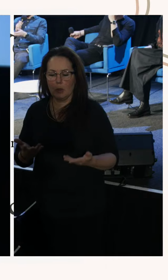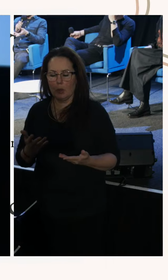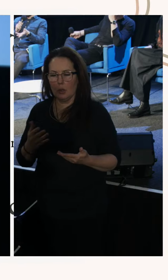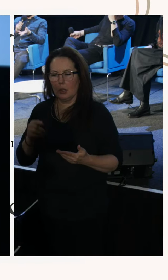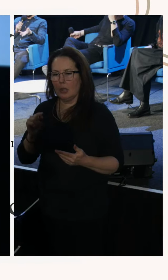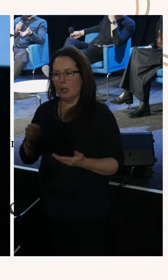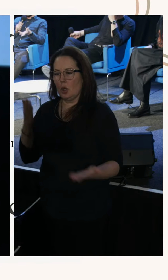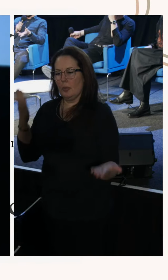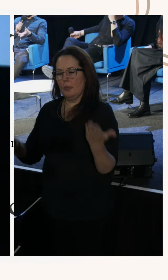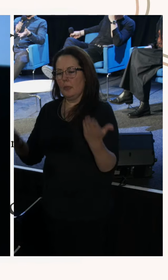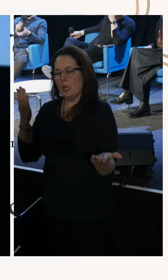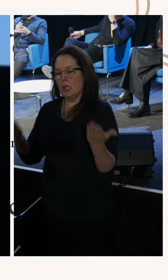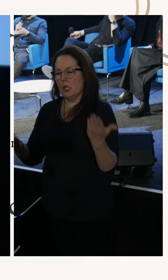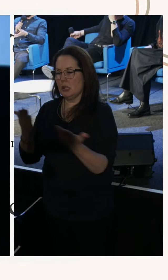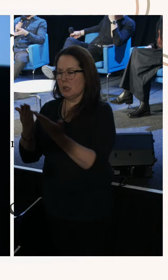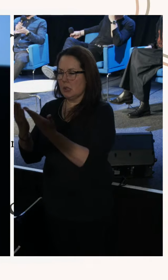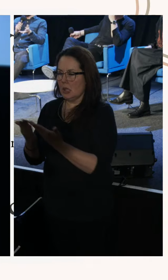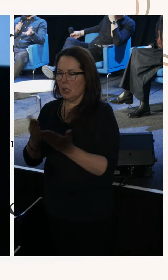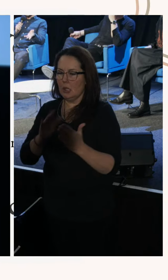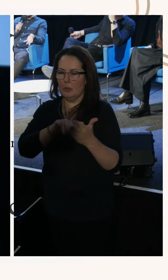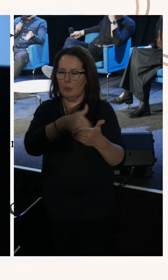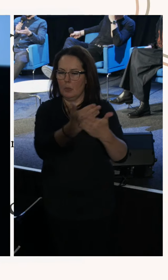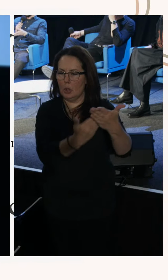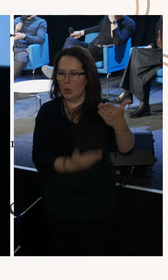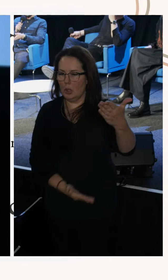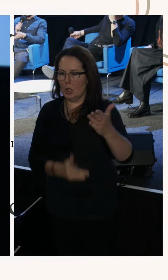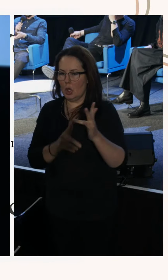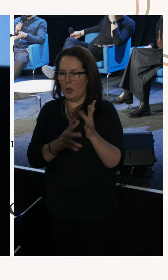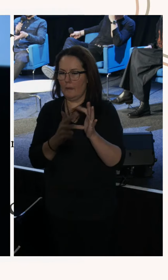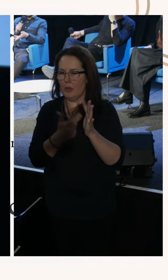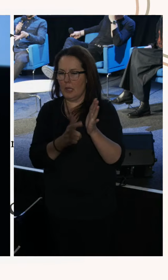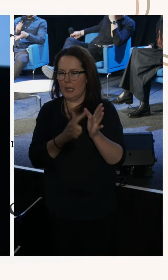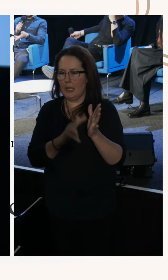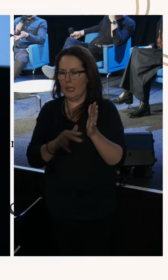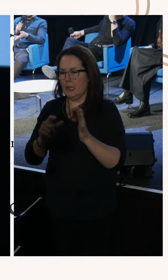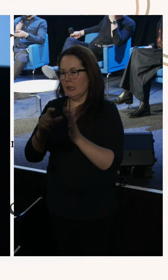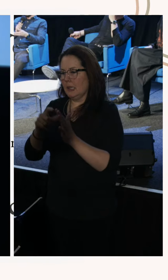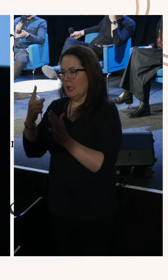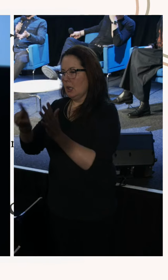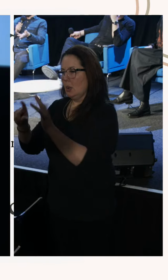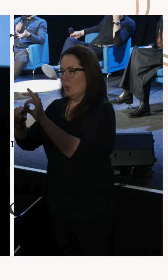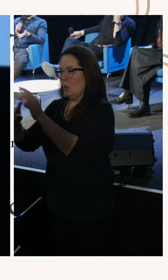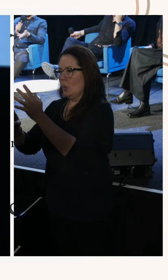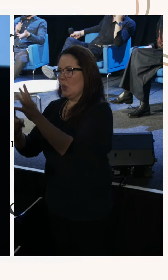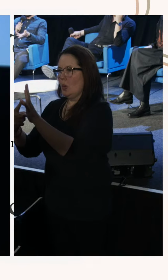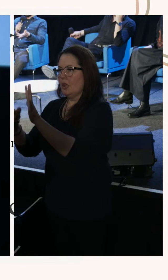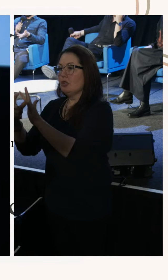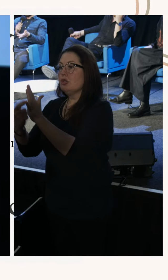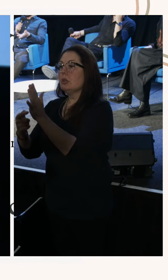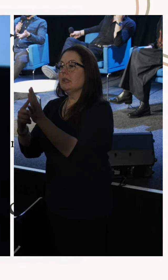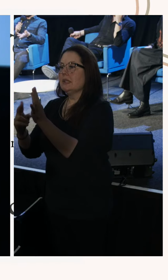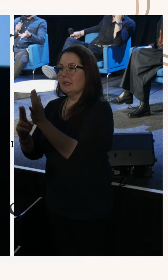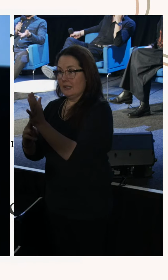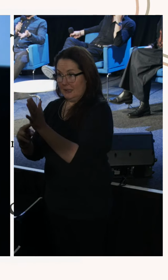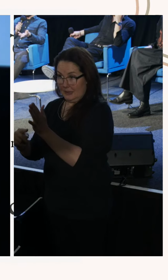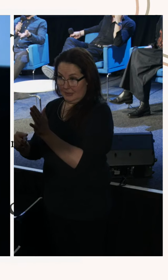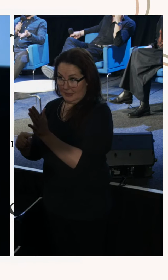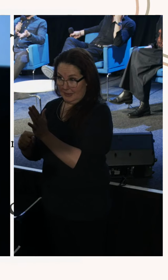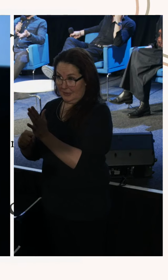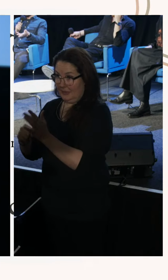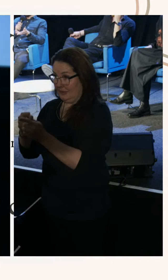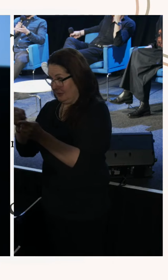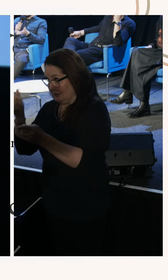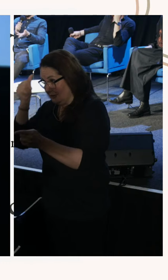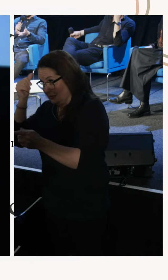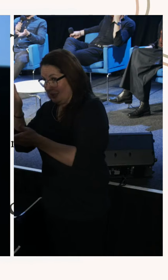So it's a comparative study of the poetry in Overland and Quadrant. Anyone who knows the history of